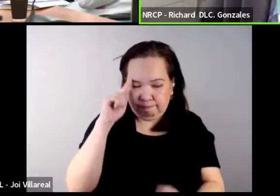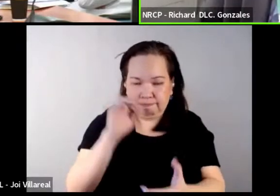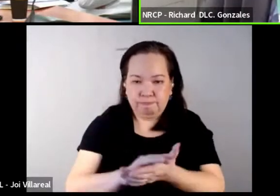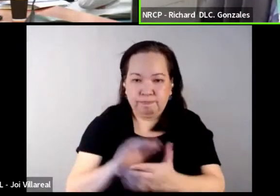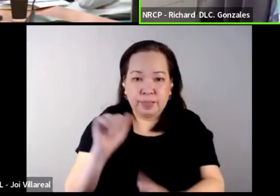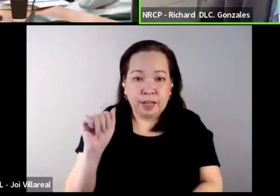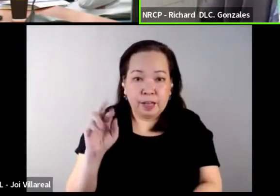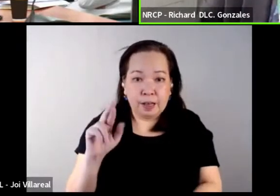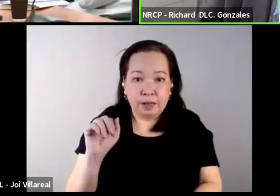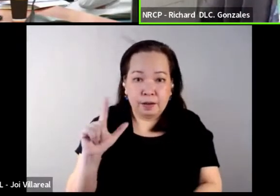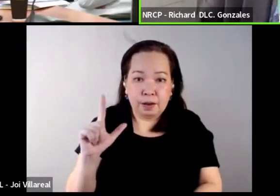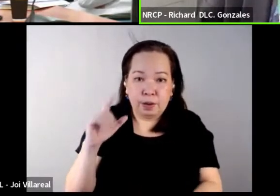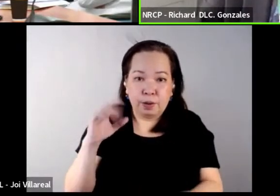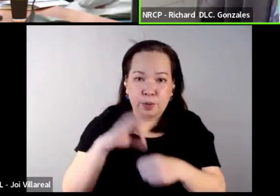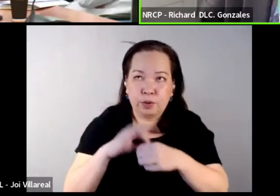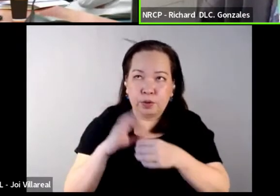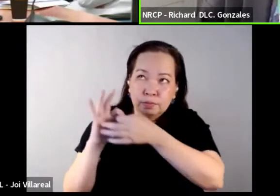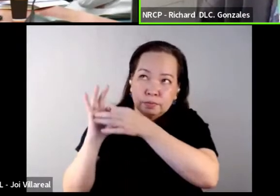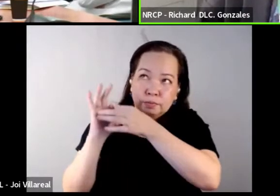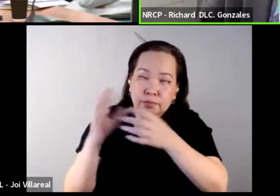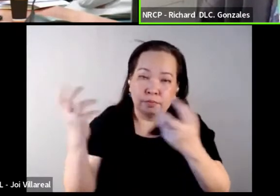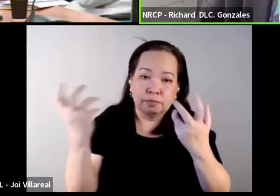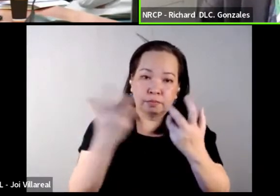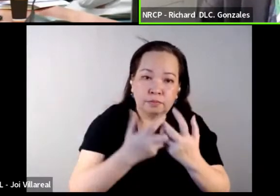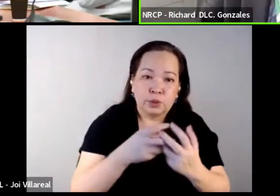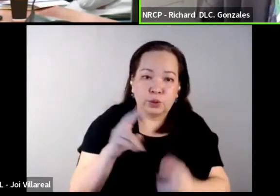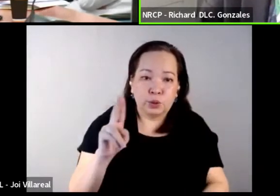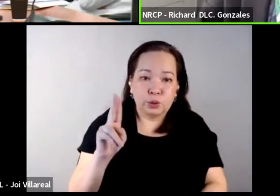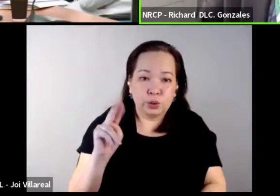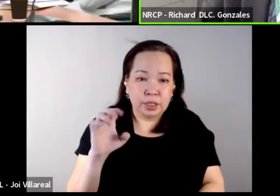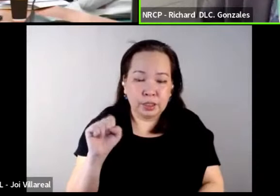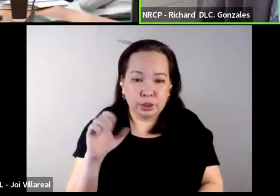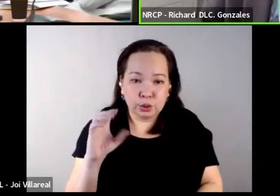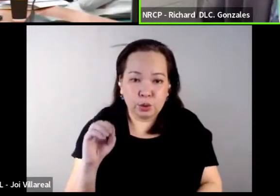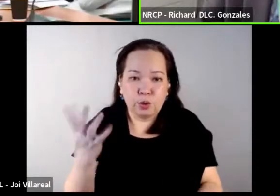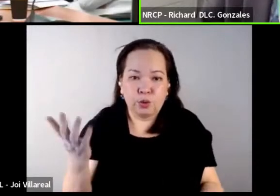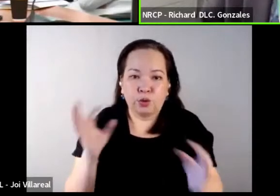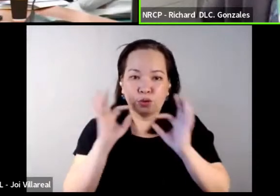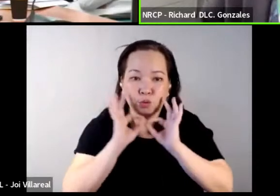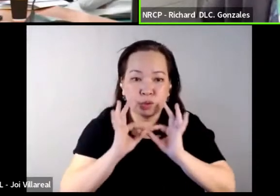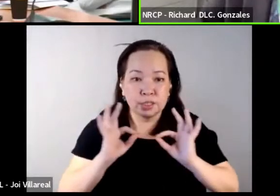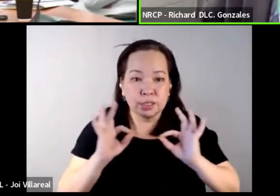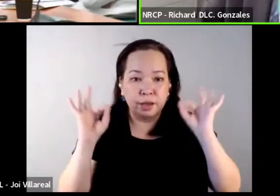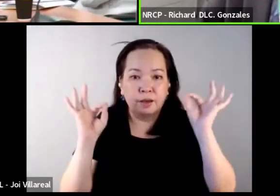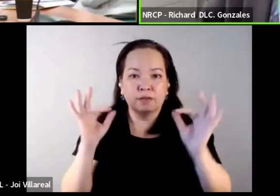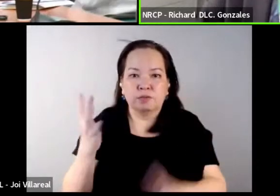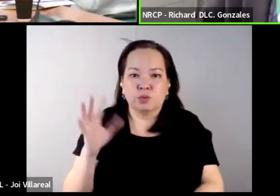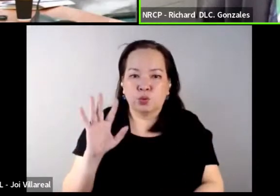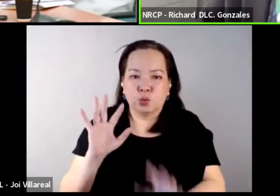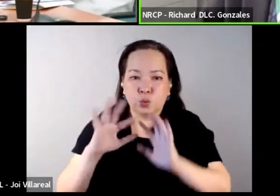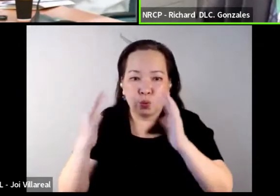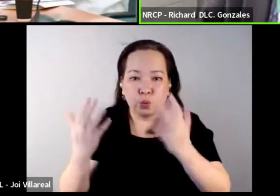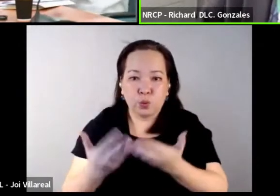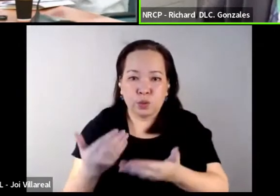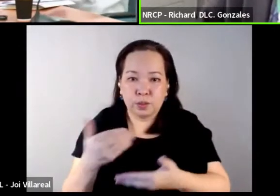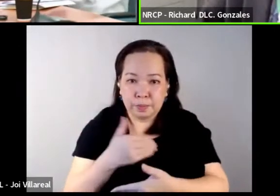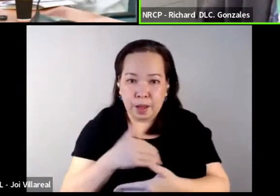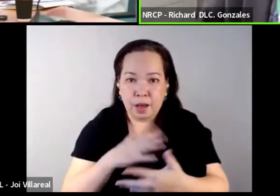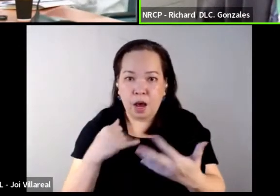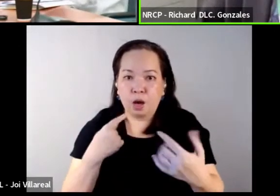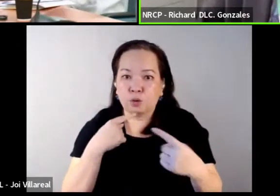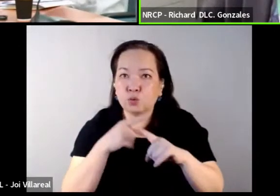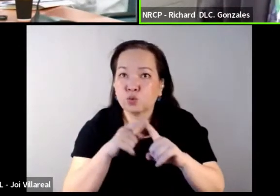the recommendations of the World Bank, the UNESCO, UNICEF, and the Asian Development to respond effectively to the